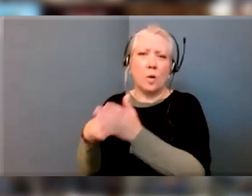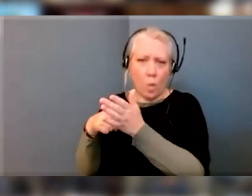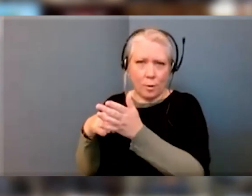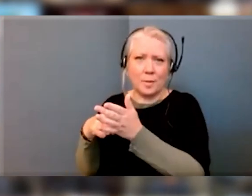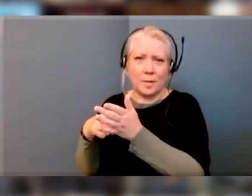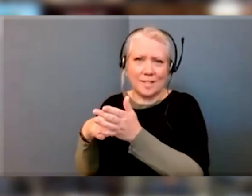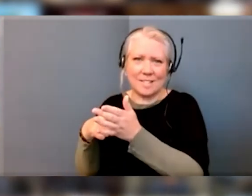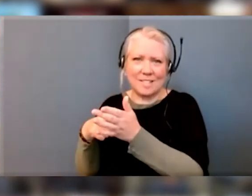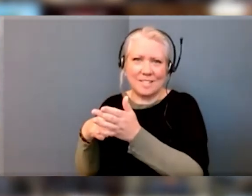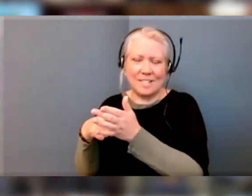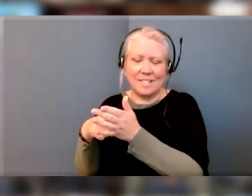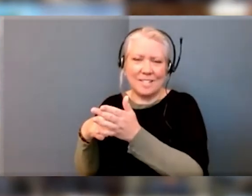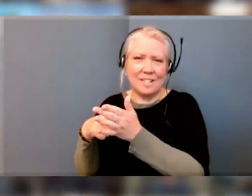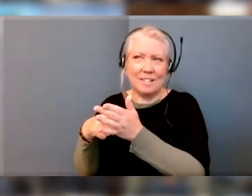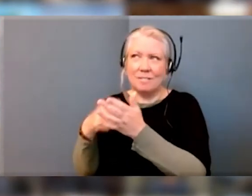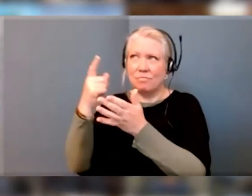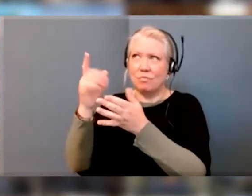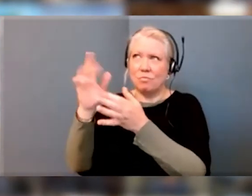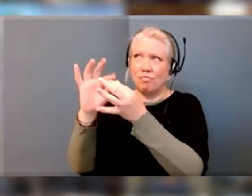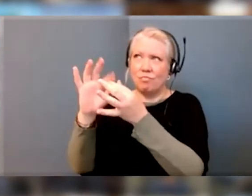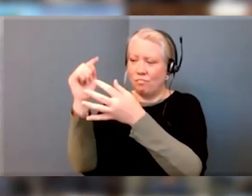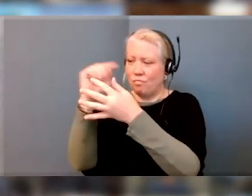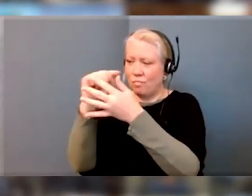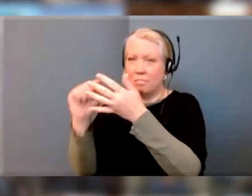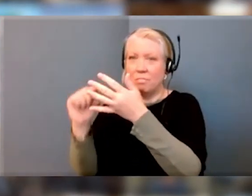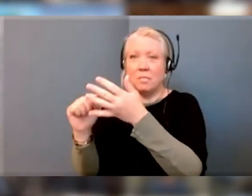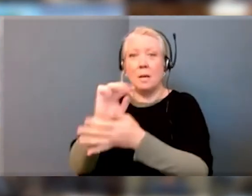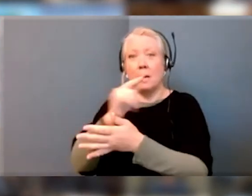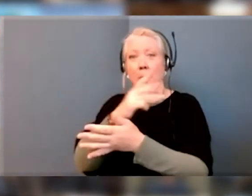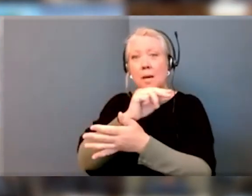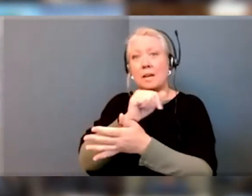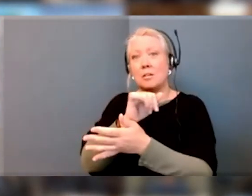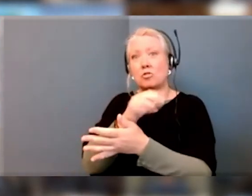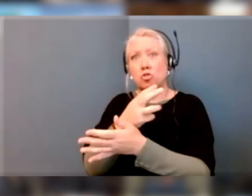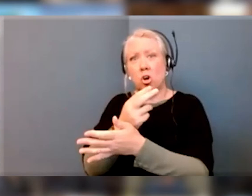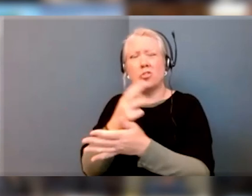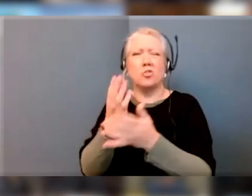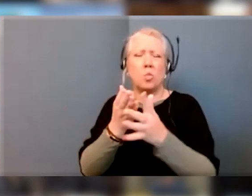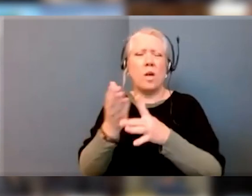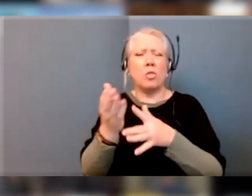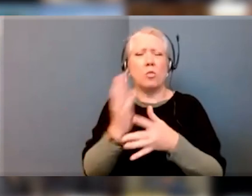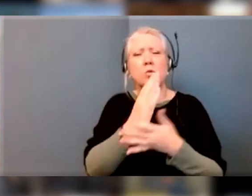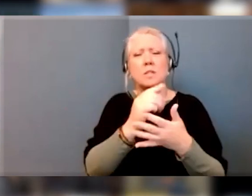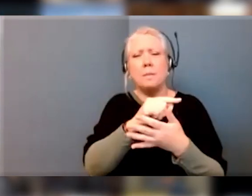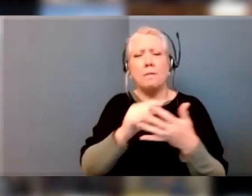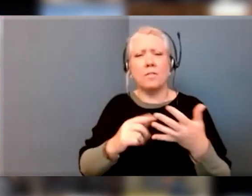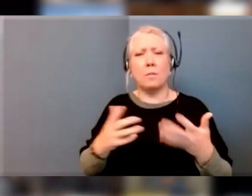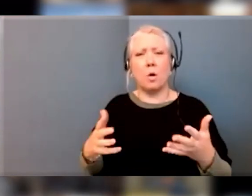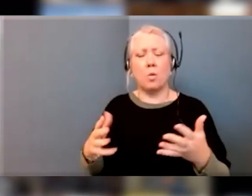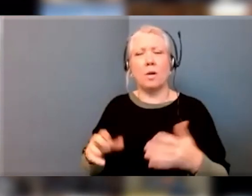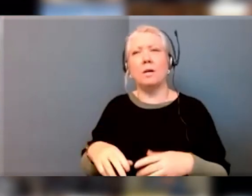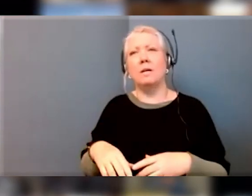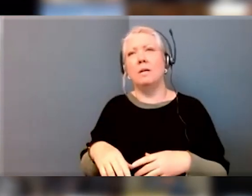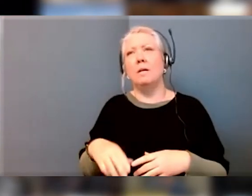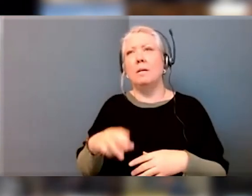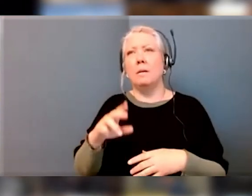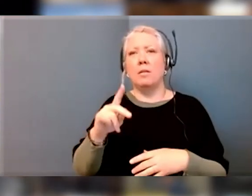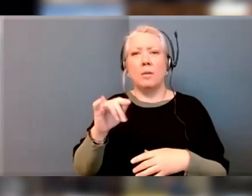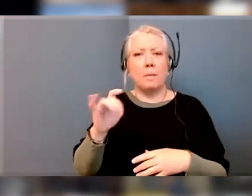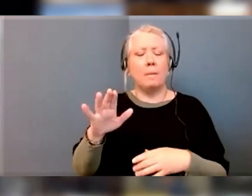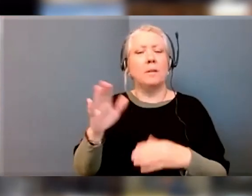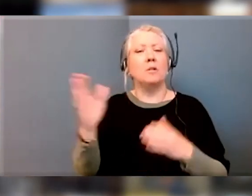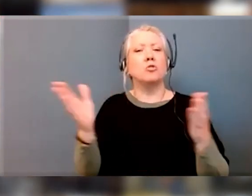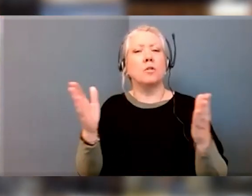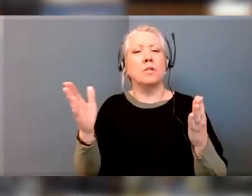requirements that have been mentioned by Megan and Josh. Do they meet a public service eligibility